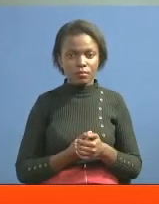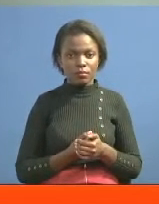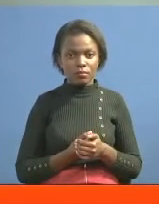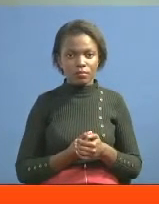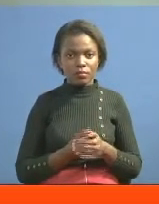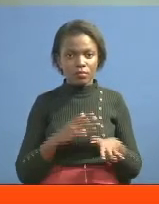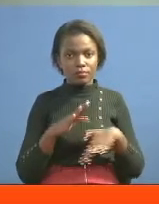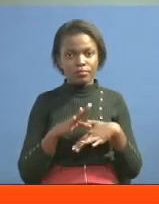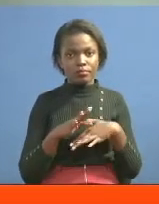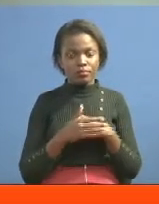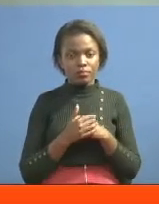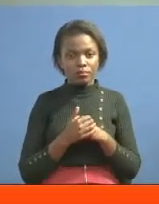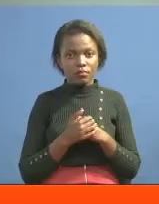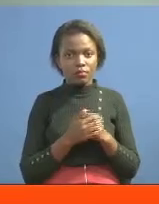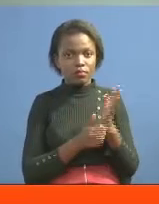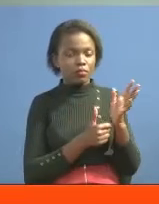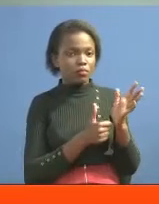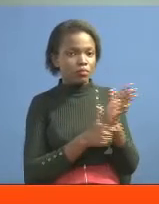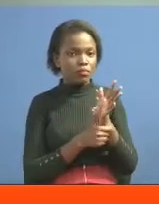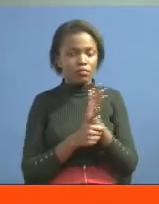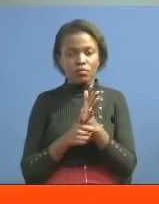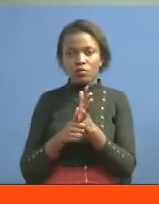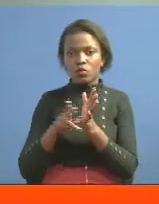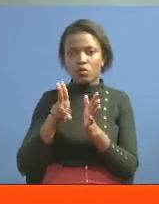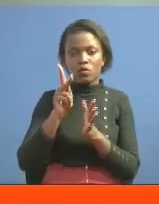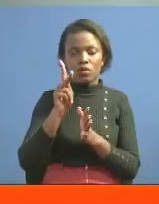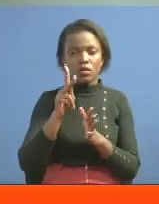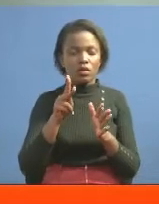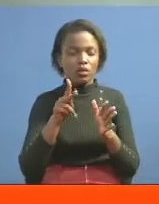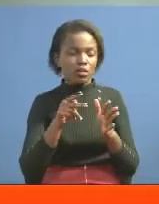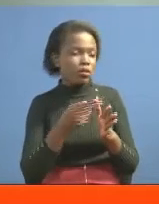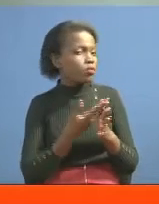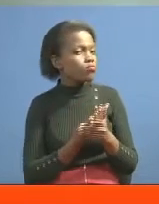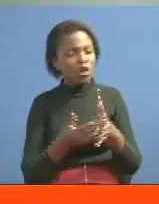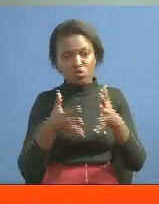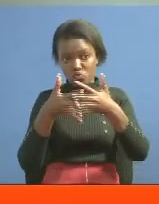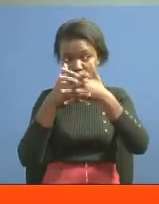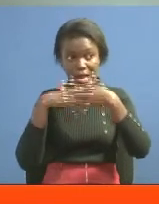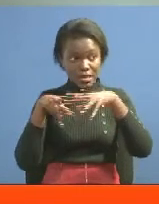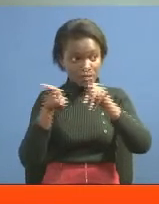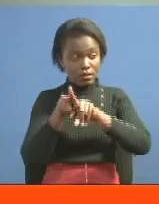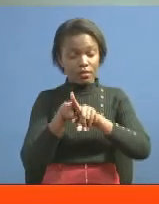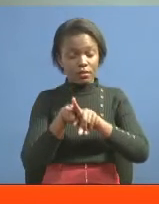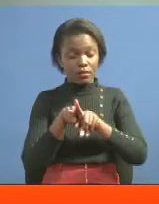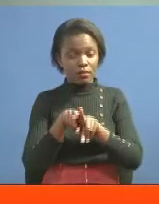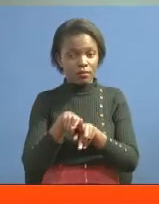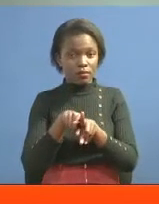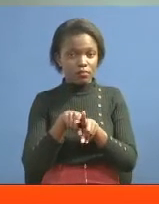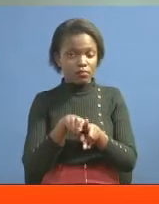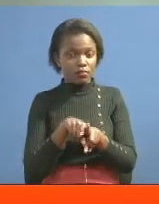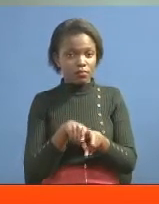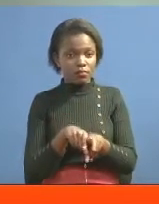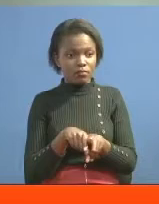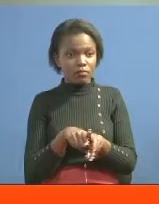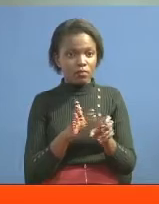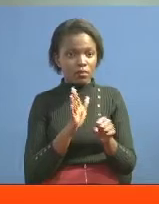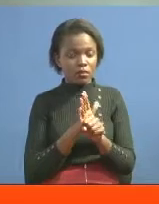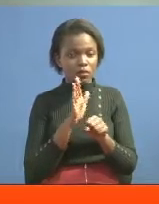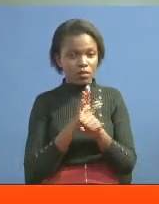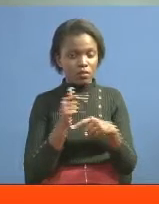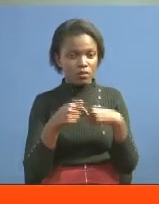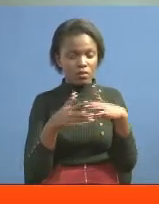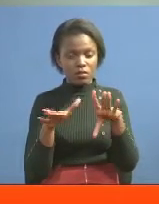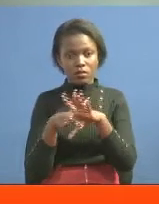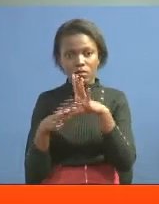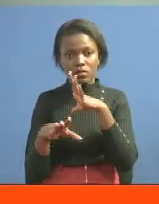side and all that. Seen issues with the UK now, issues with the US. And that means a lot of stuff that was going out of Kenya is not